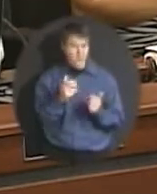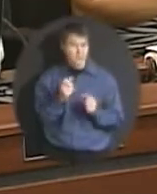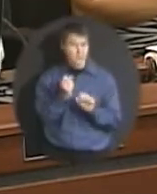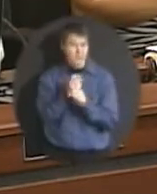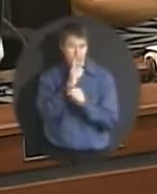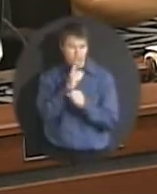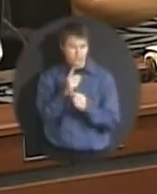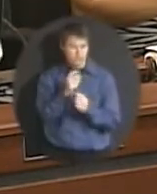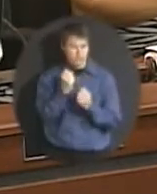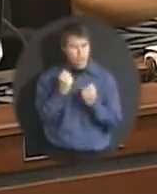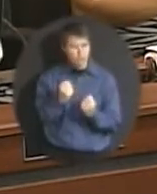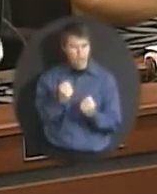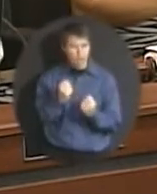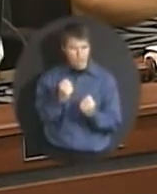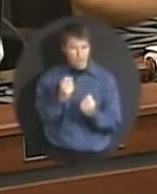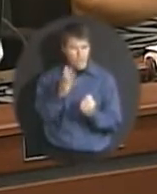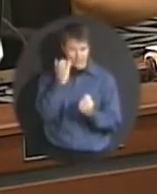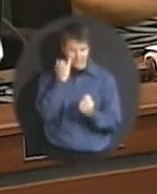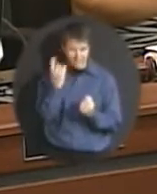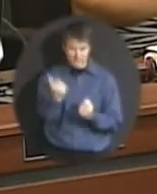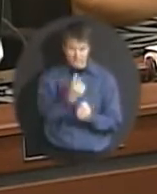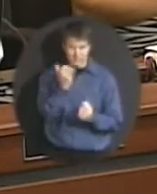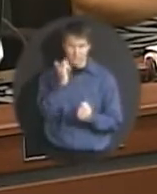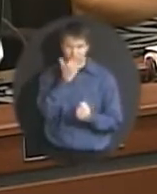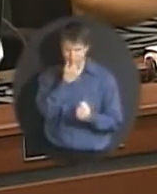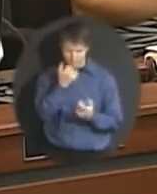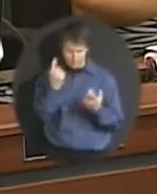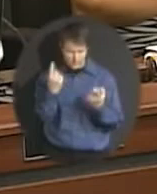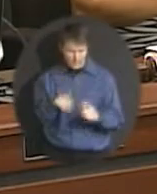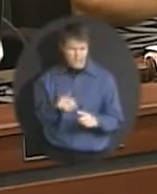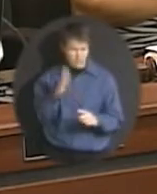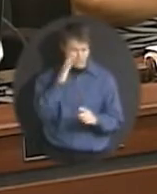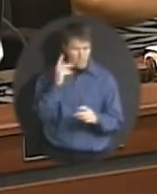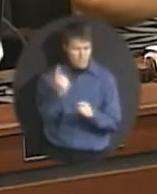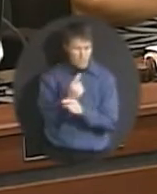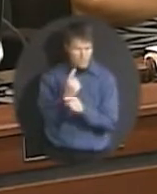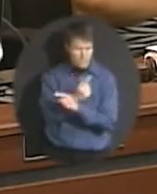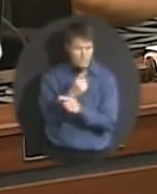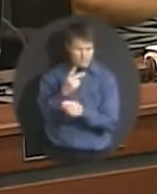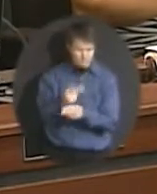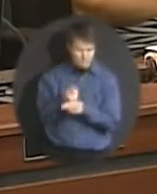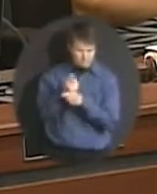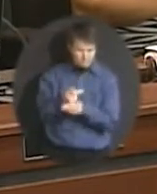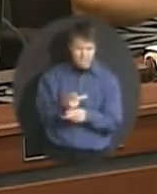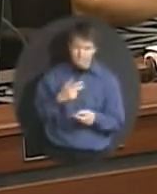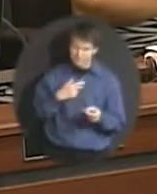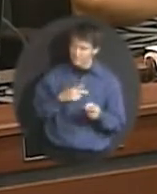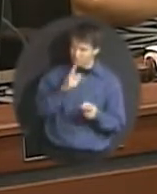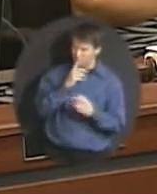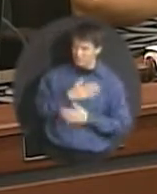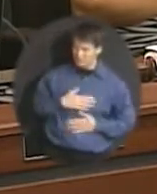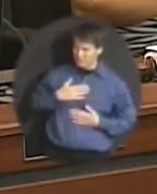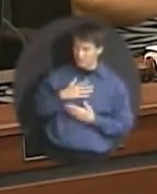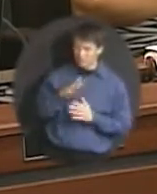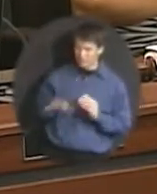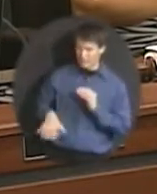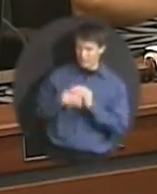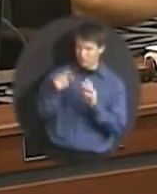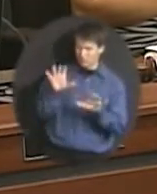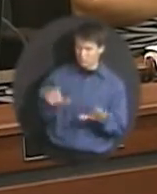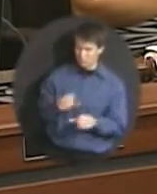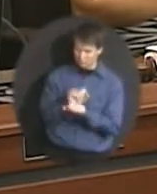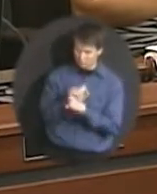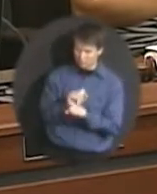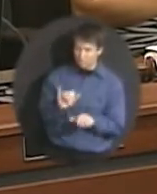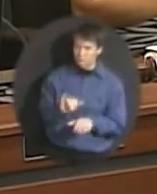that the policy's in place and procedures in place to keep that kind of stuff out of our schools. Very pleased with the extra work done. Dr. Dugan, Rita Lyon,